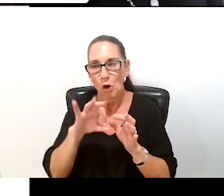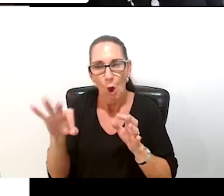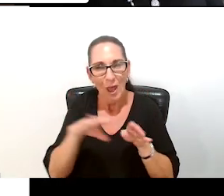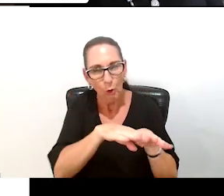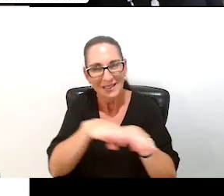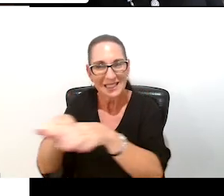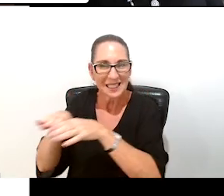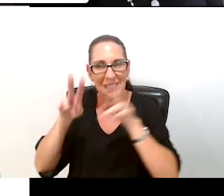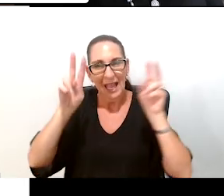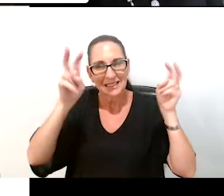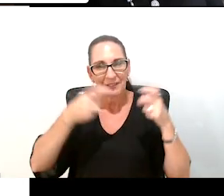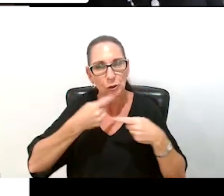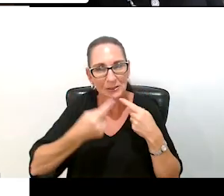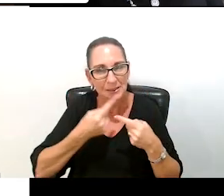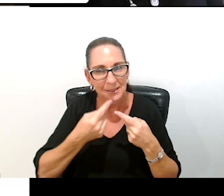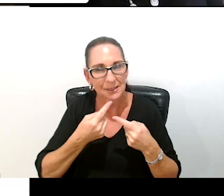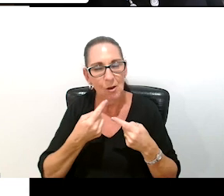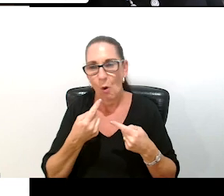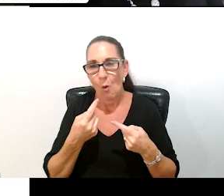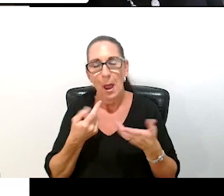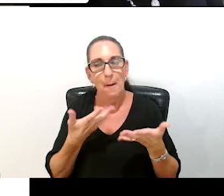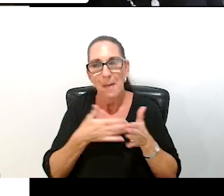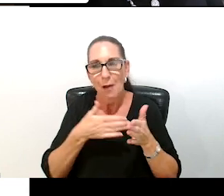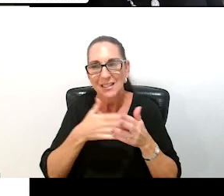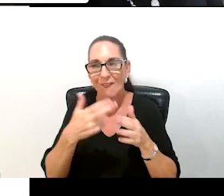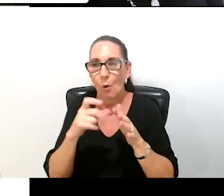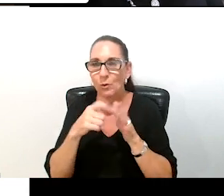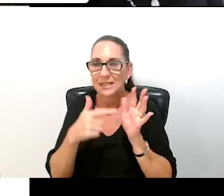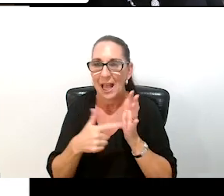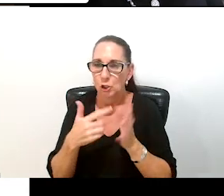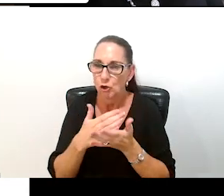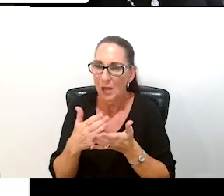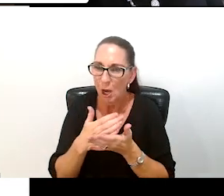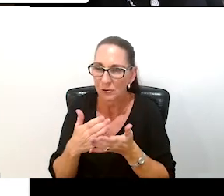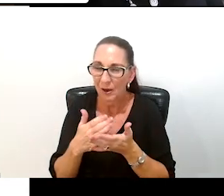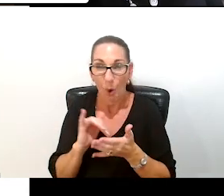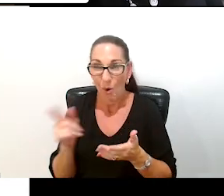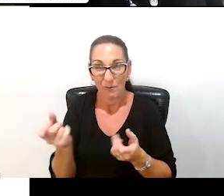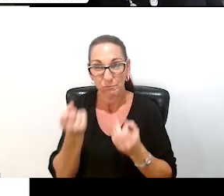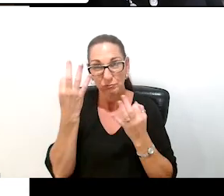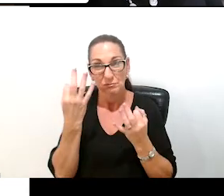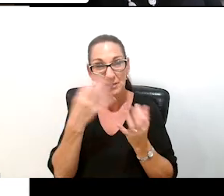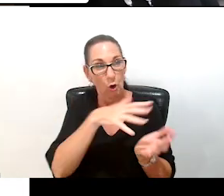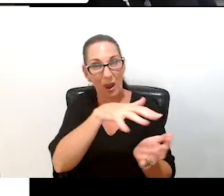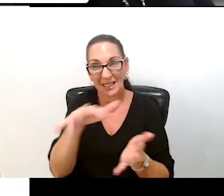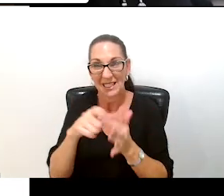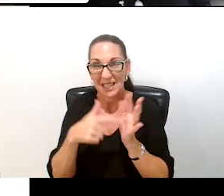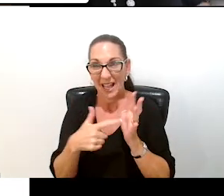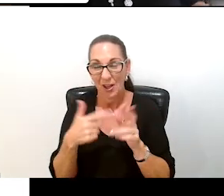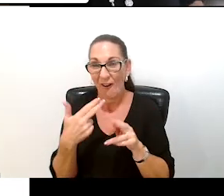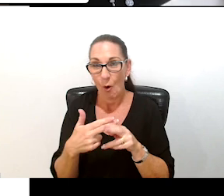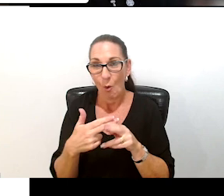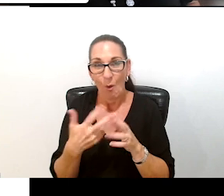or barriers to data sharing, or data about disability not being collected at all, which is the case for many